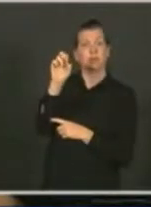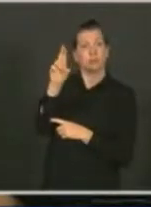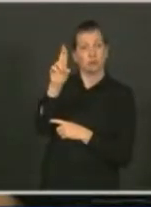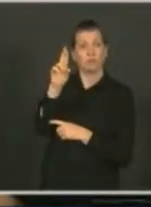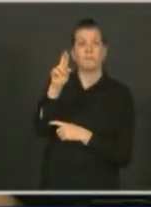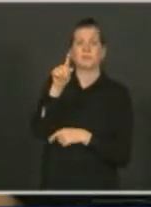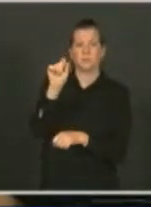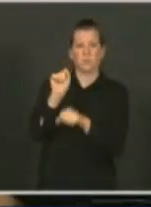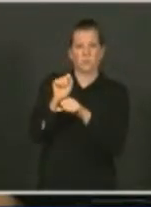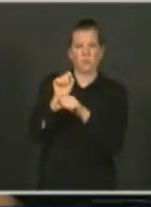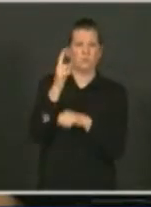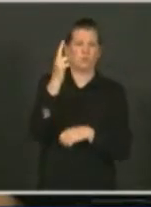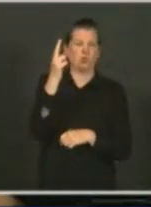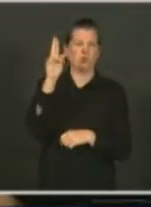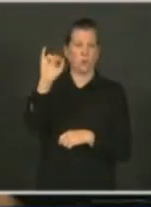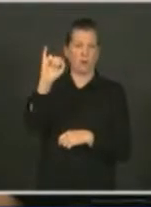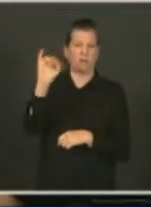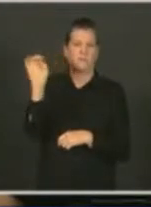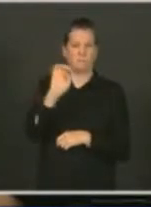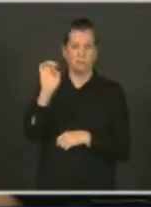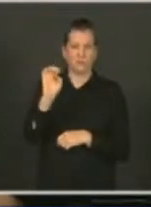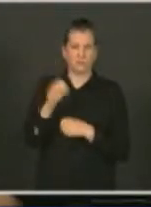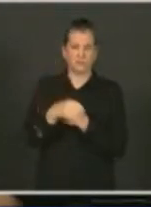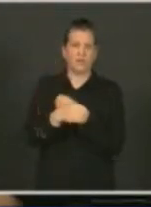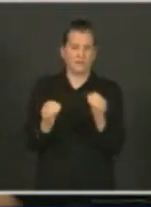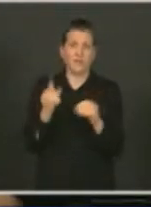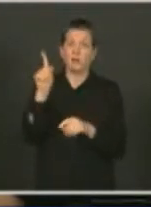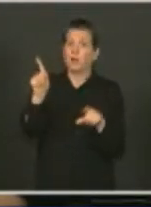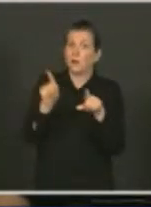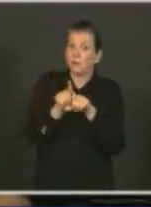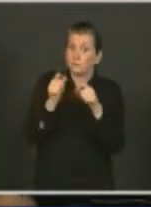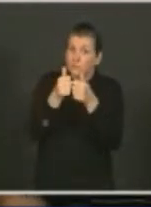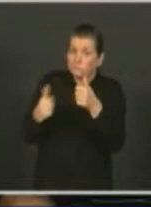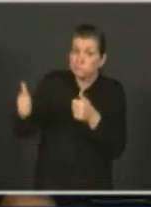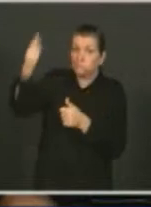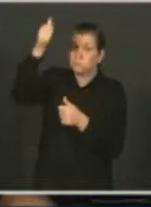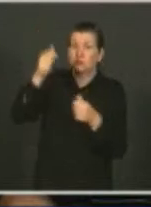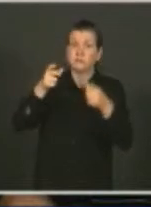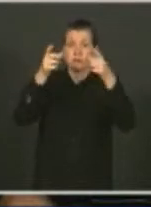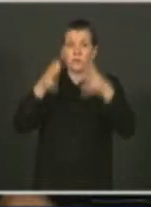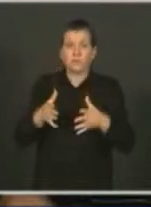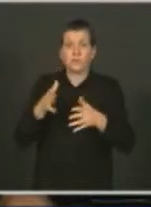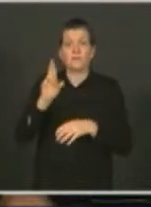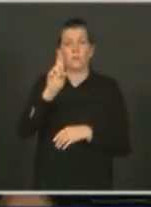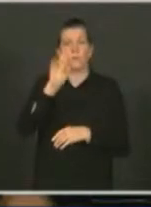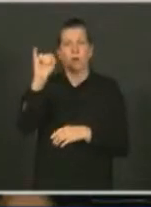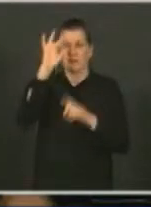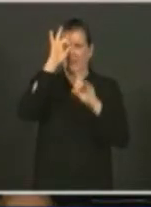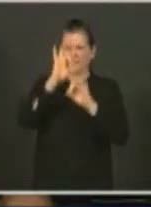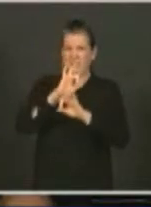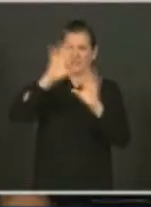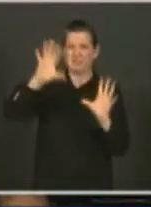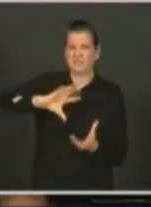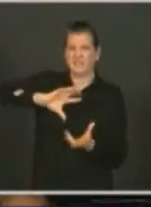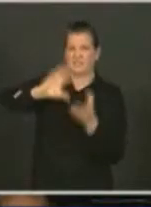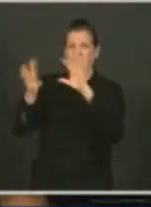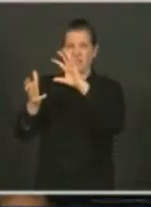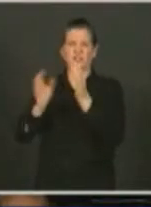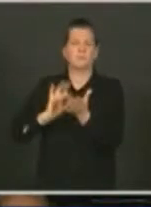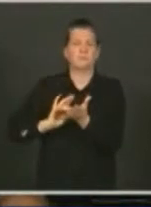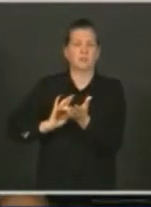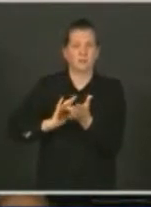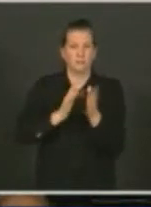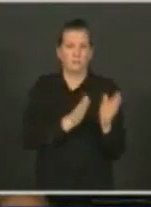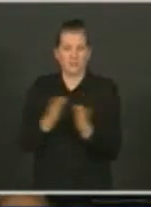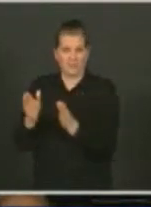where he serves as the Director of Disaster Medicine and Emergency Preparedness. Thank you for being here. Next to him is Dr.